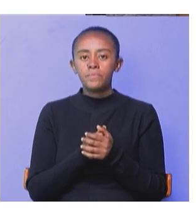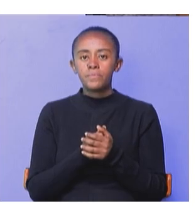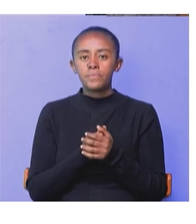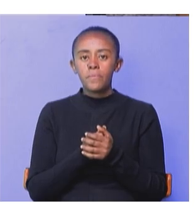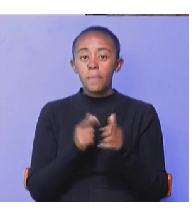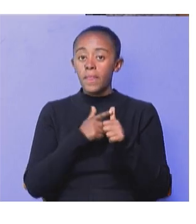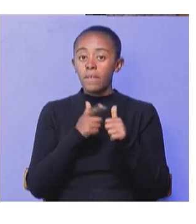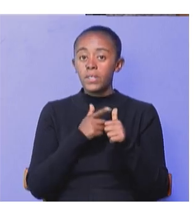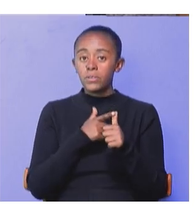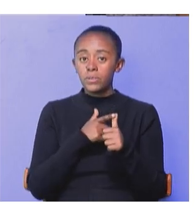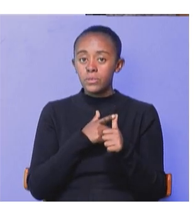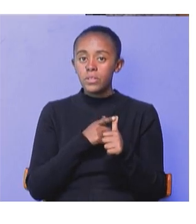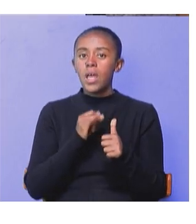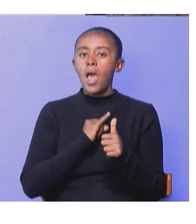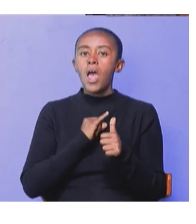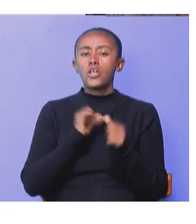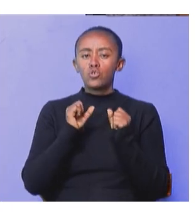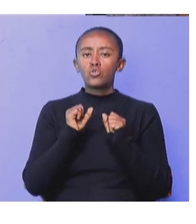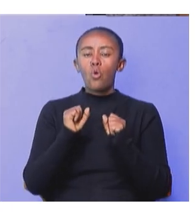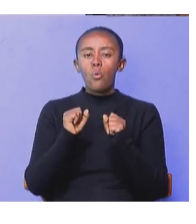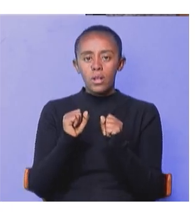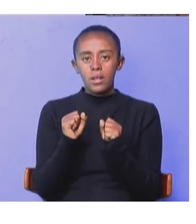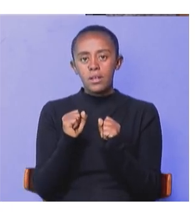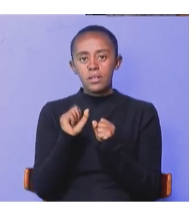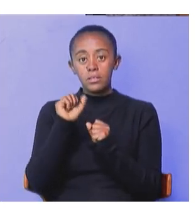the first one, I strongly